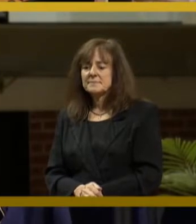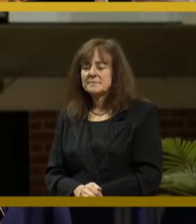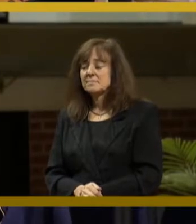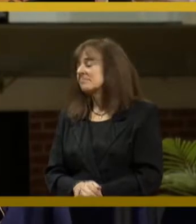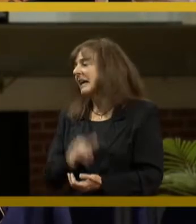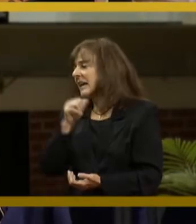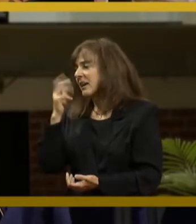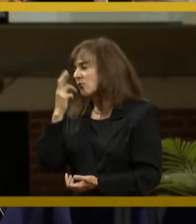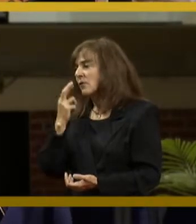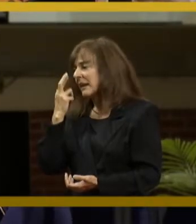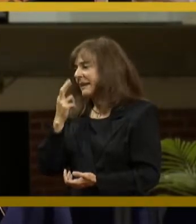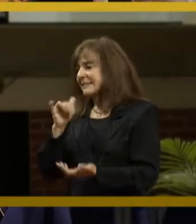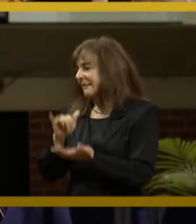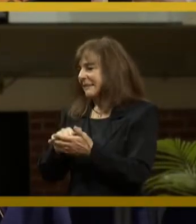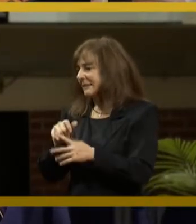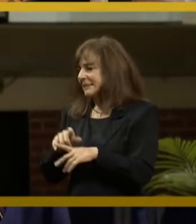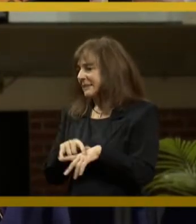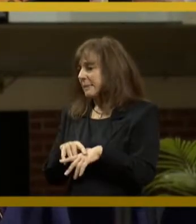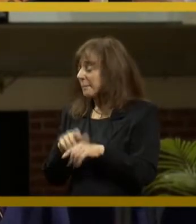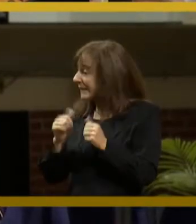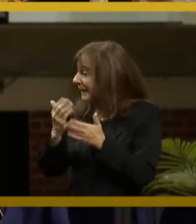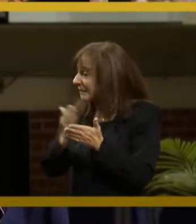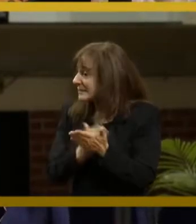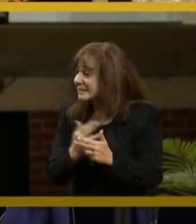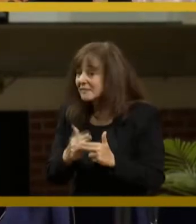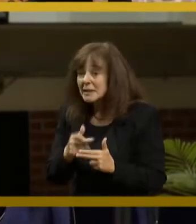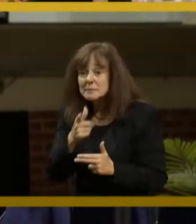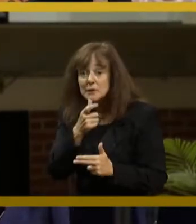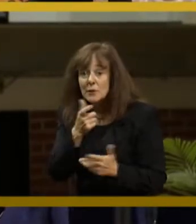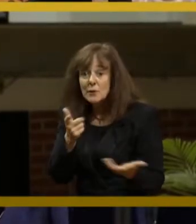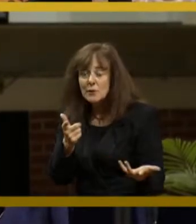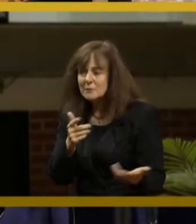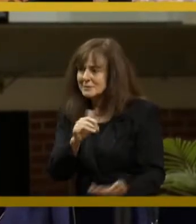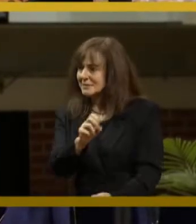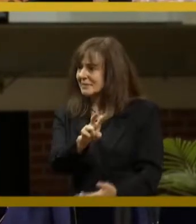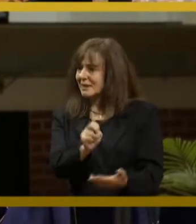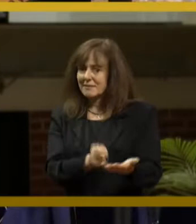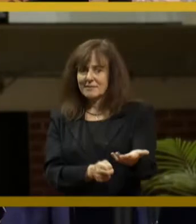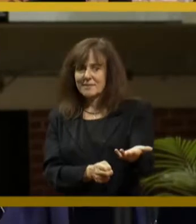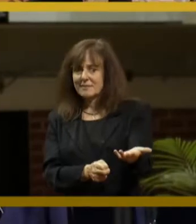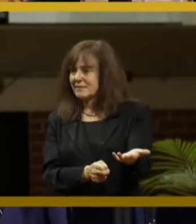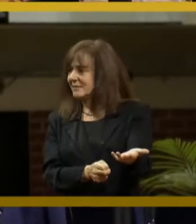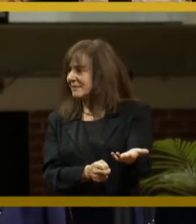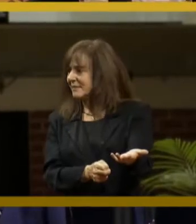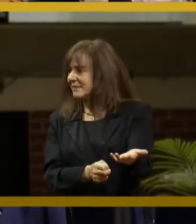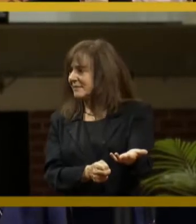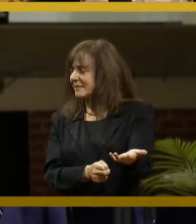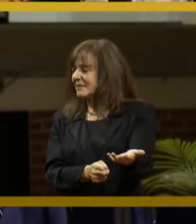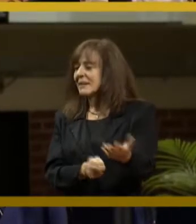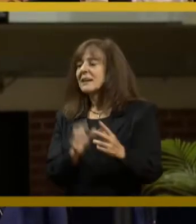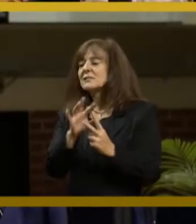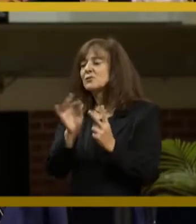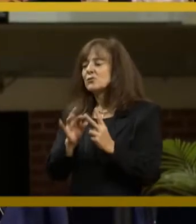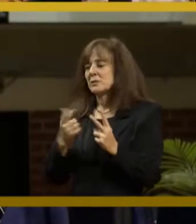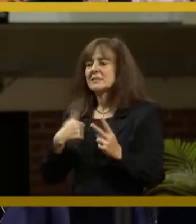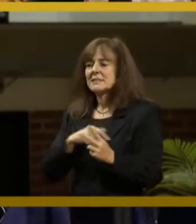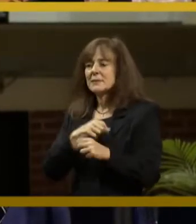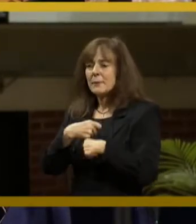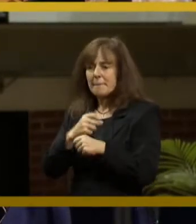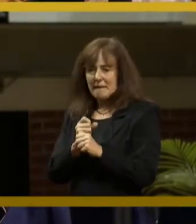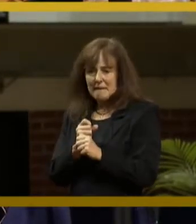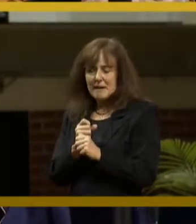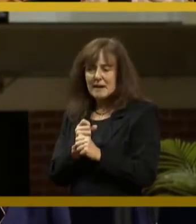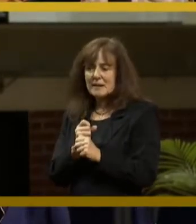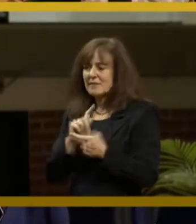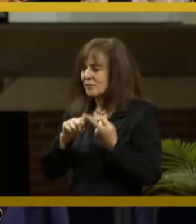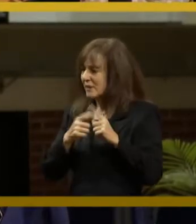I didn't realize it at the time, but on that list of names was Steve's. It's the choices we make and the